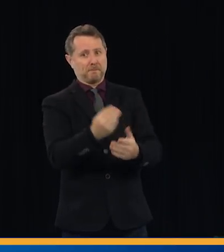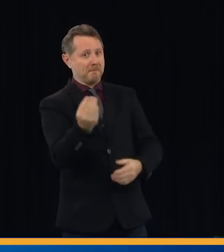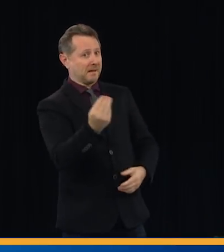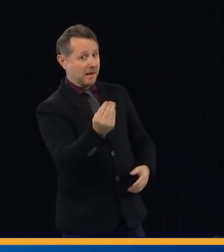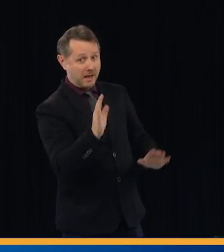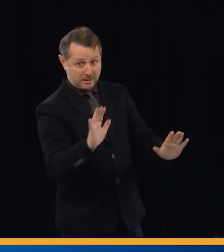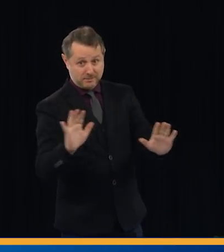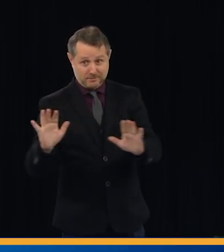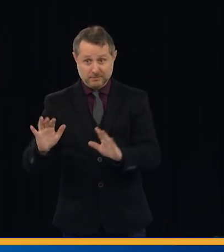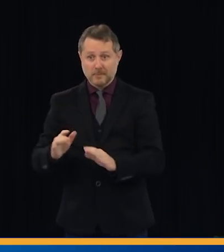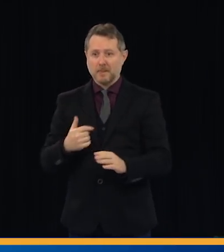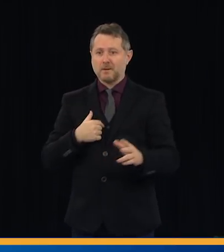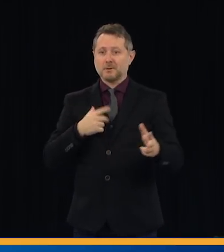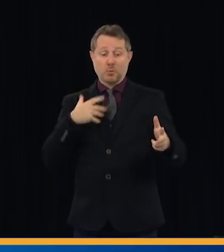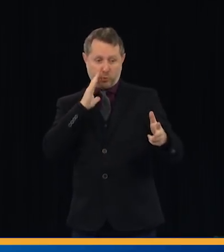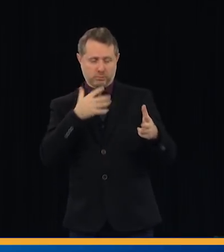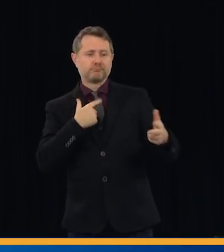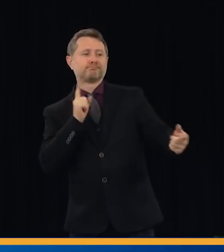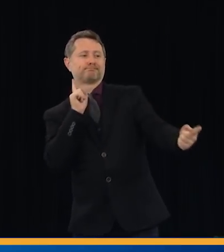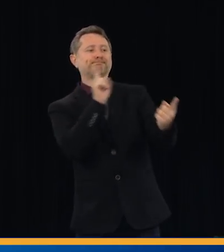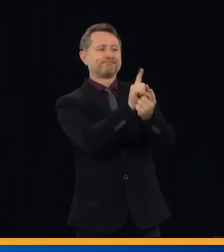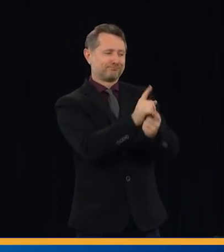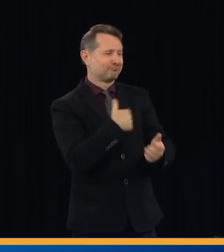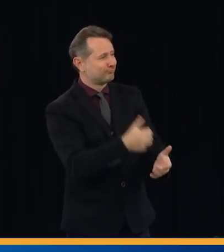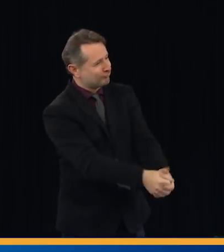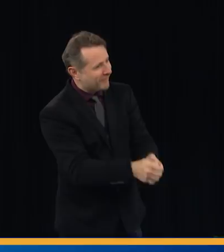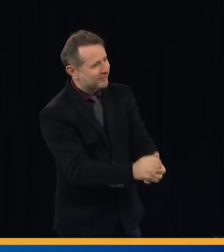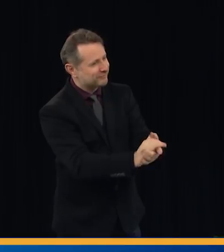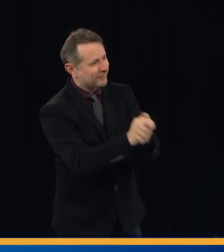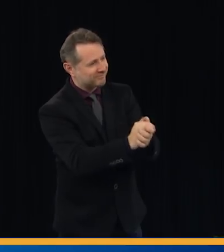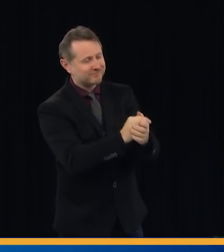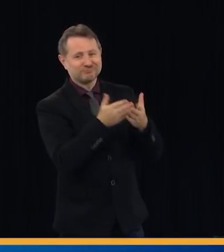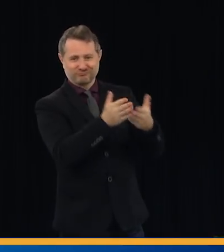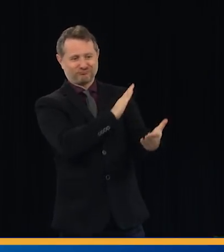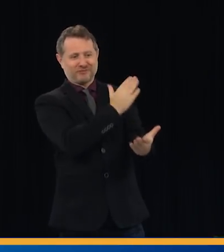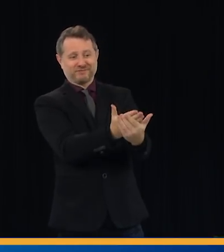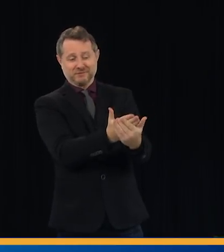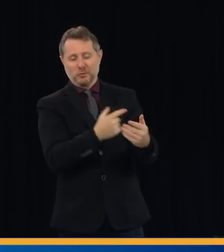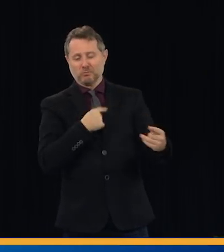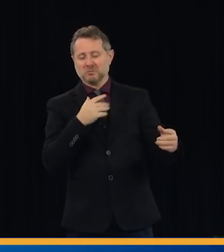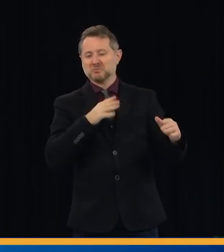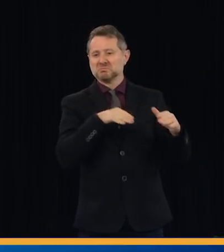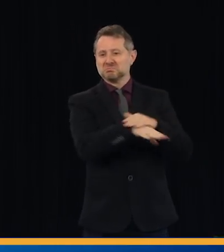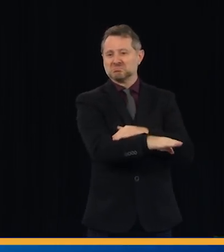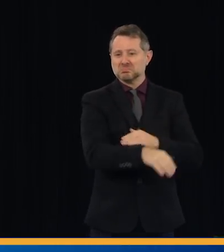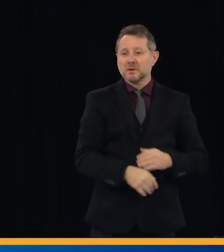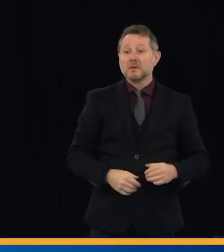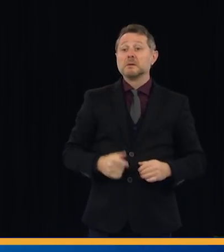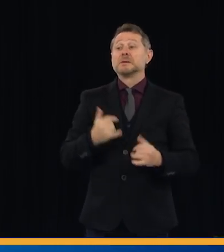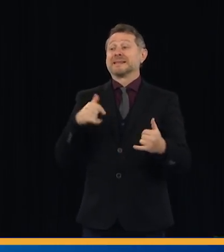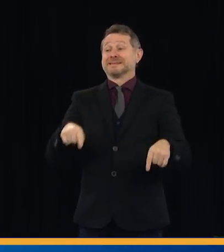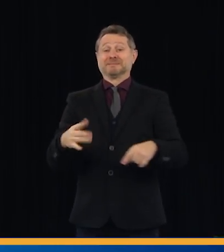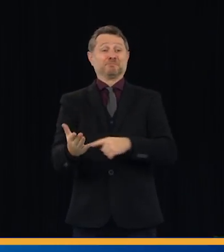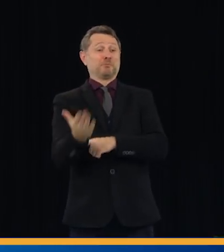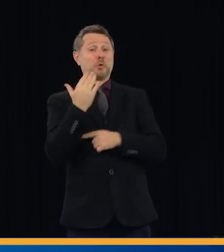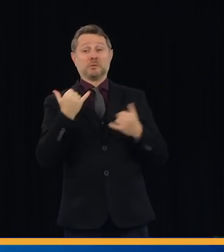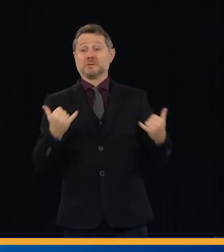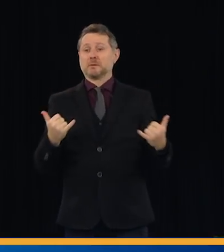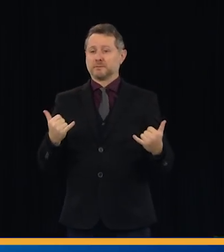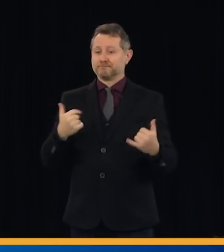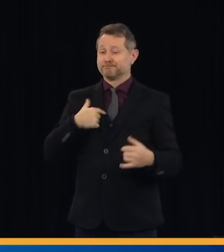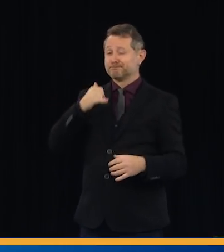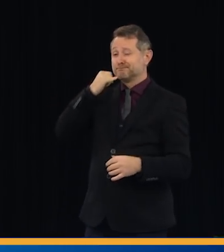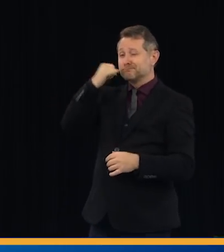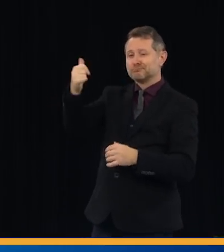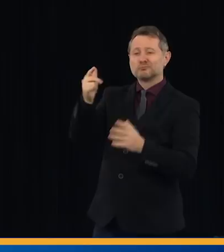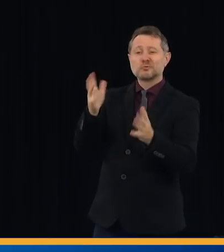open arms. I spoke to the president this morning, actually just before I came in today. I apologize for